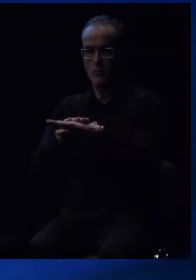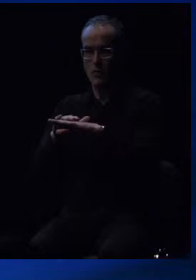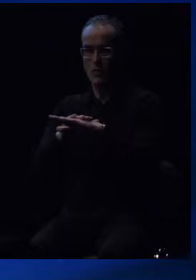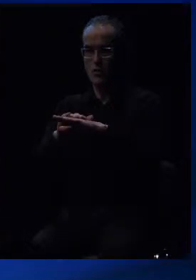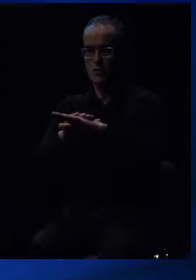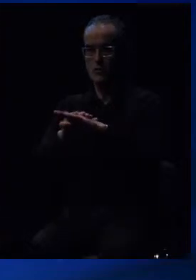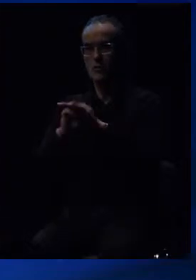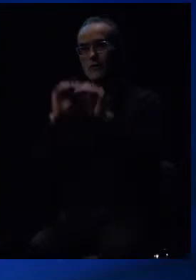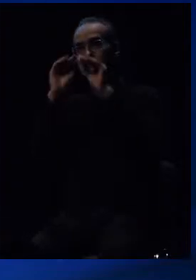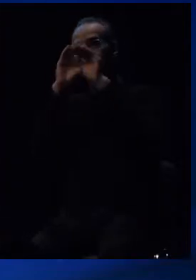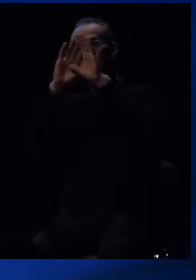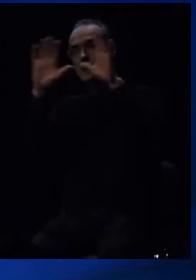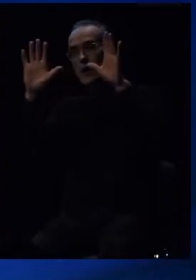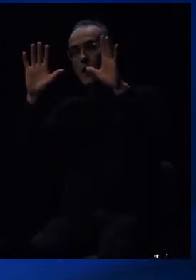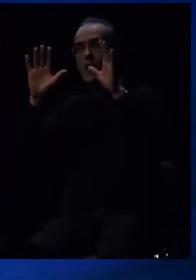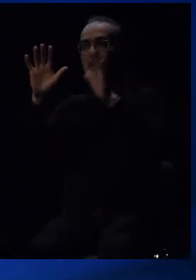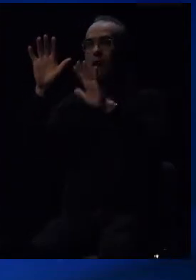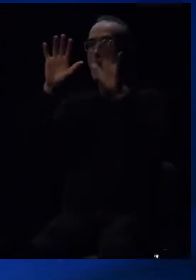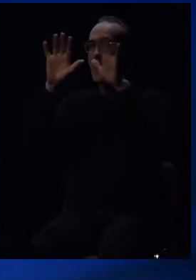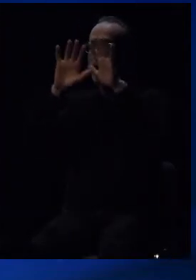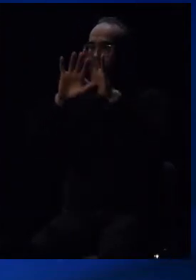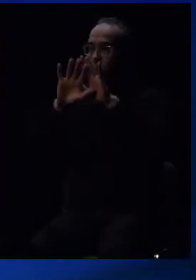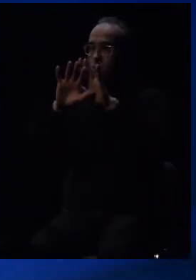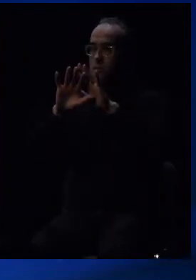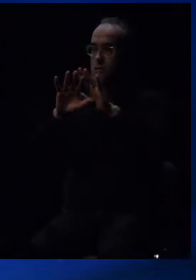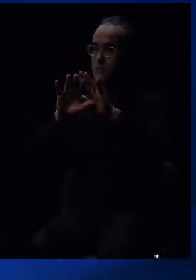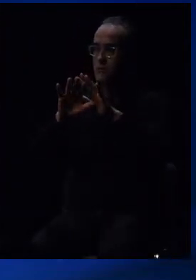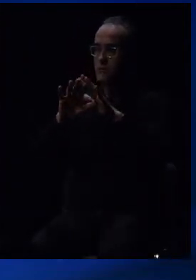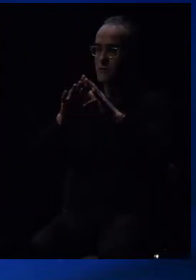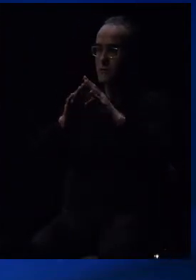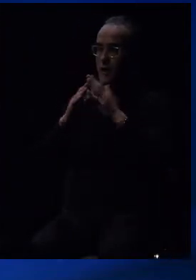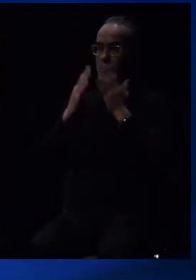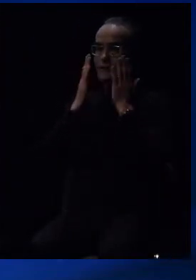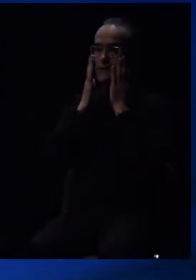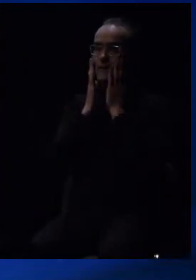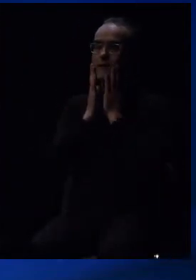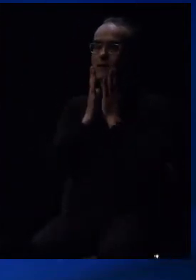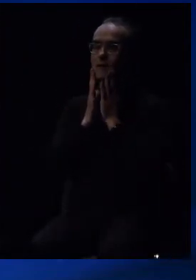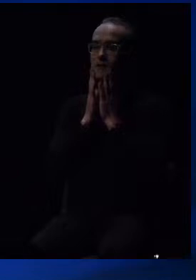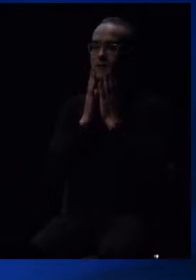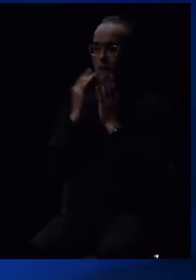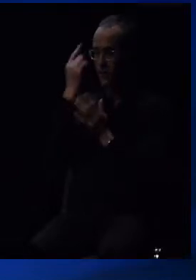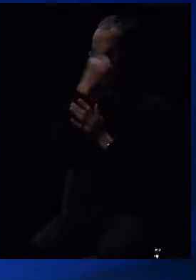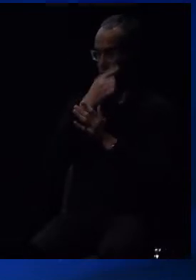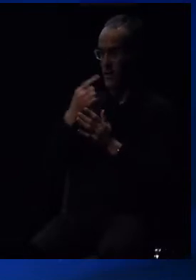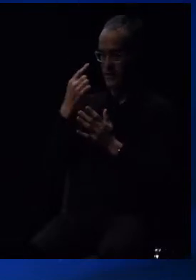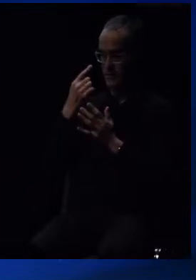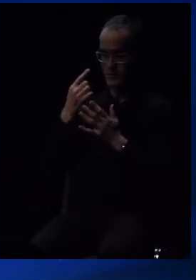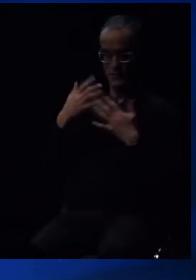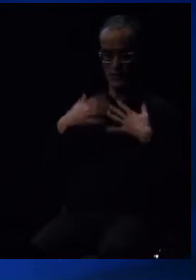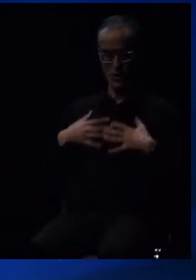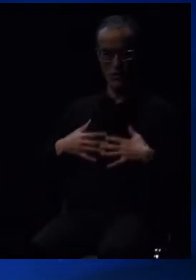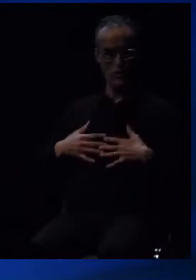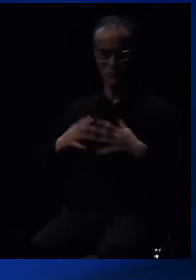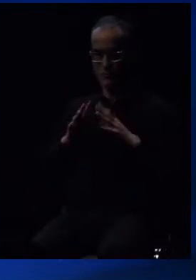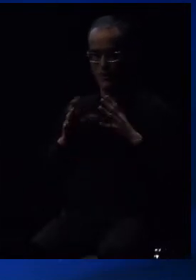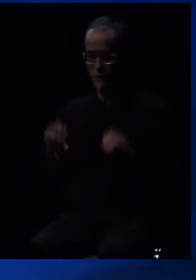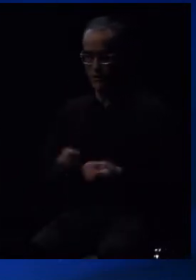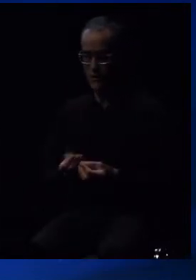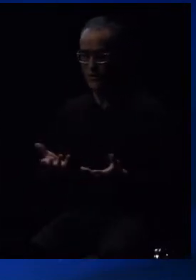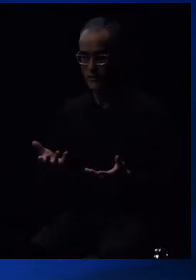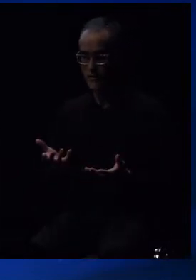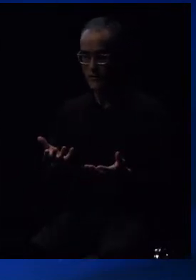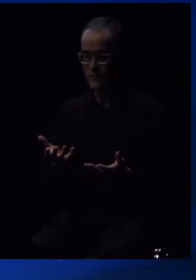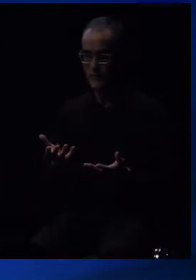in mountains and clothes and skin tones and faces and everything. So I just like